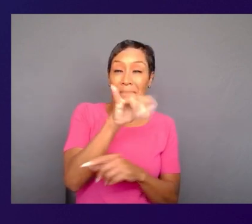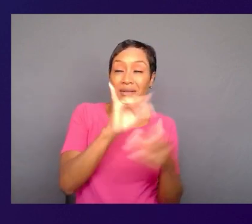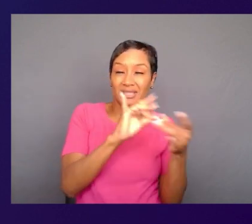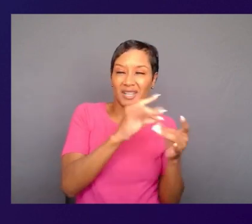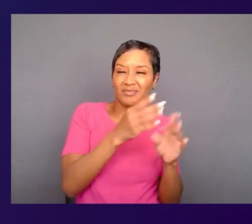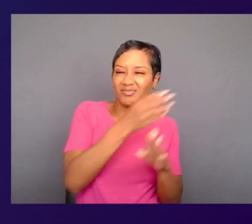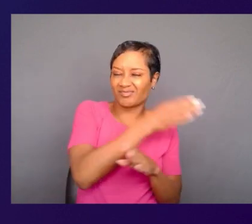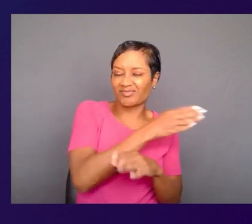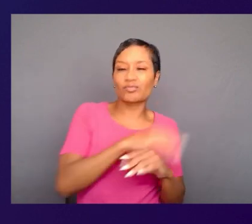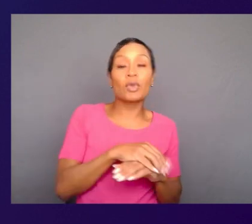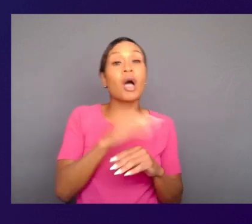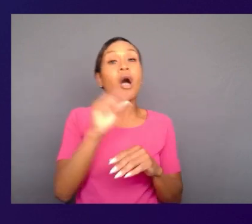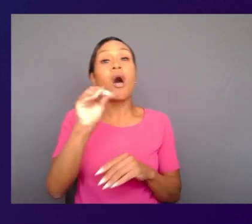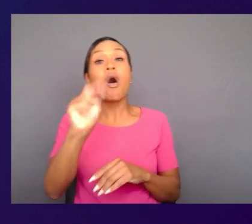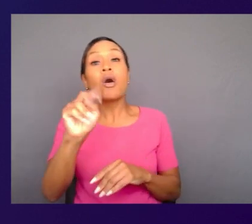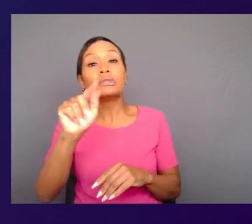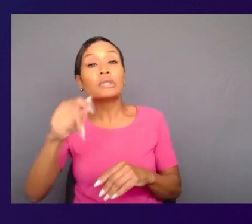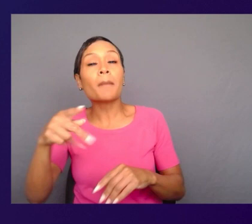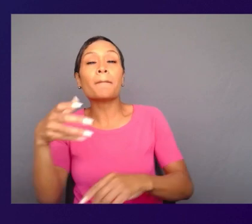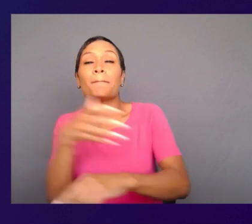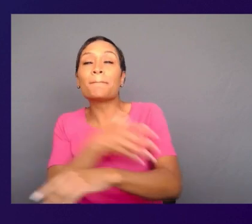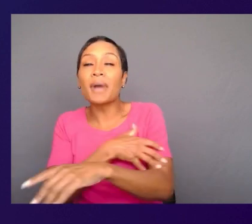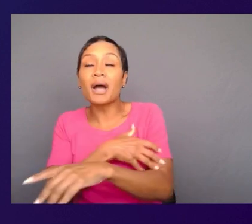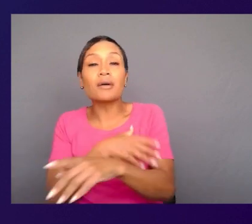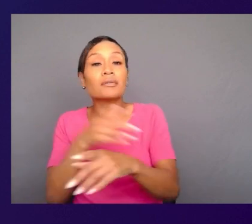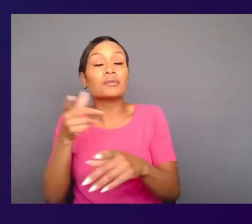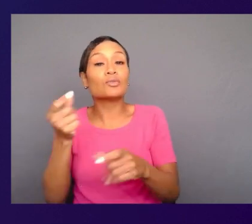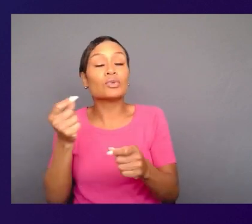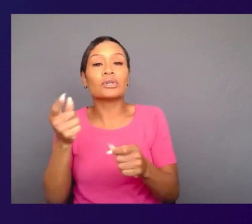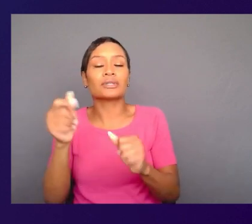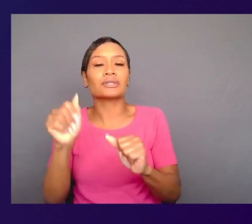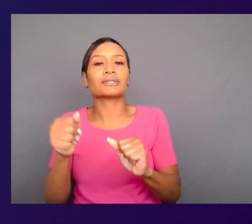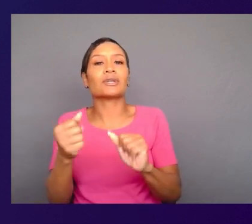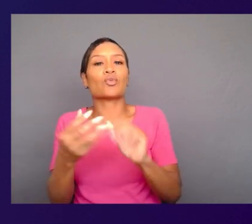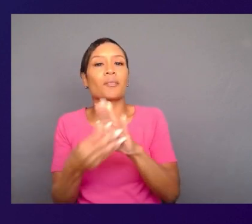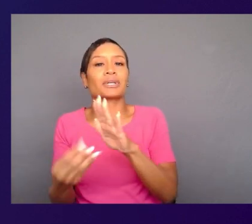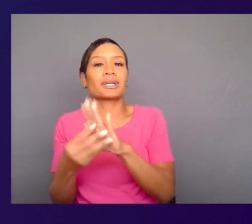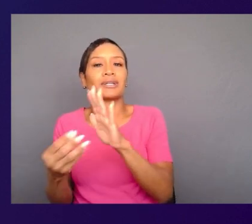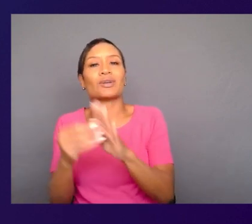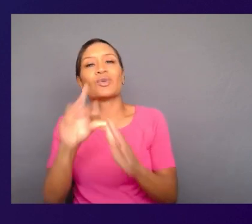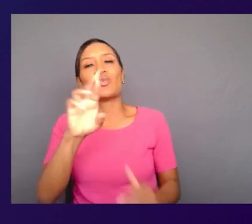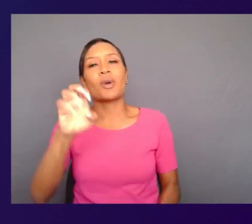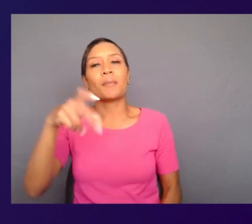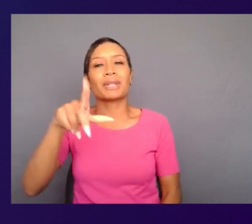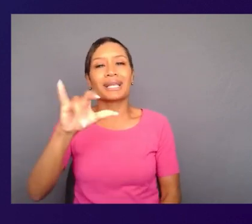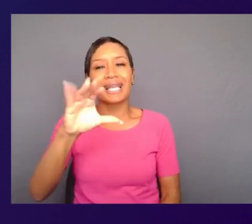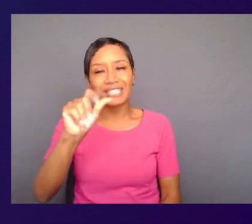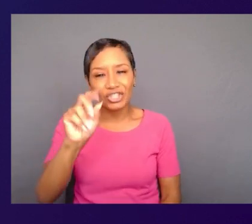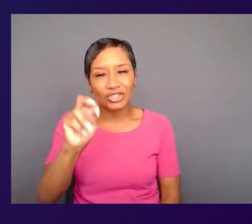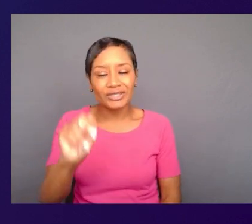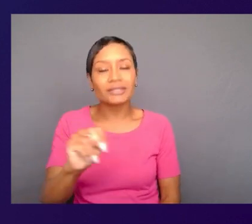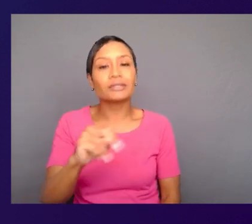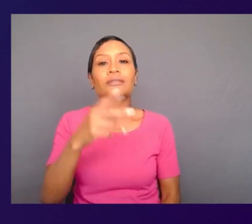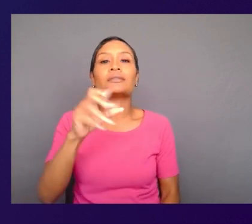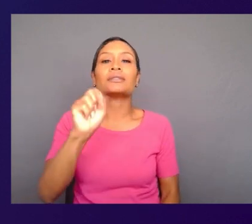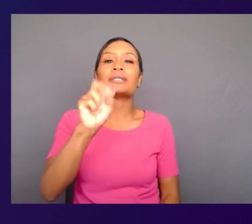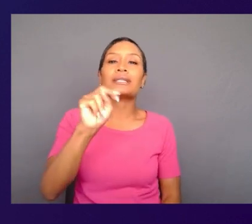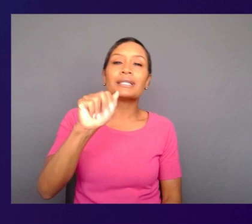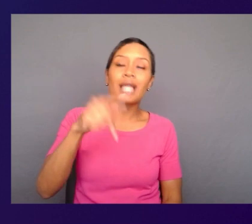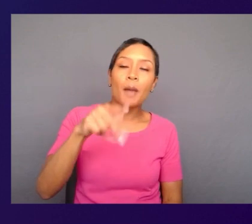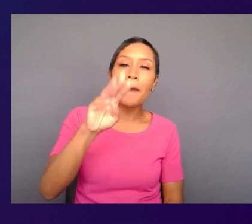most popular and powerful capabilities are its replication features, SnapMirror and SnapVault, which are features that allow customers